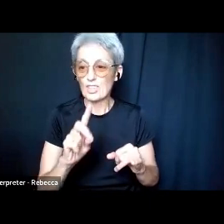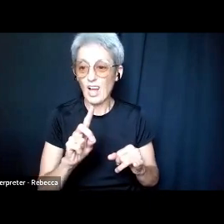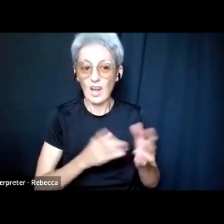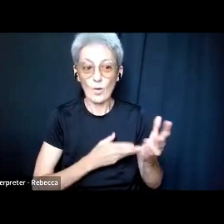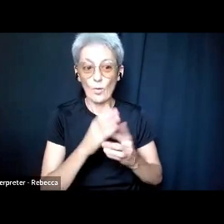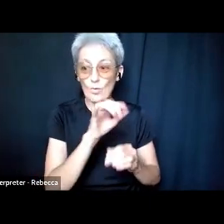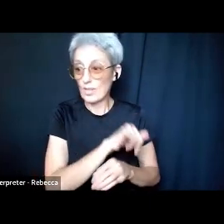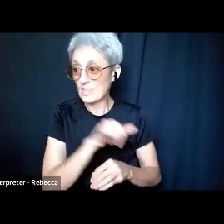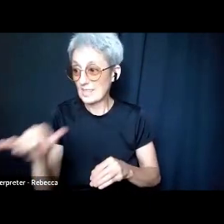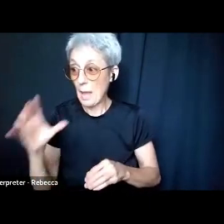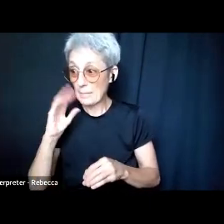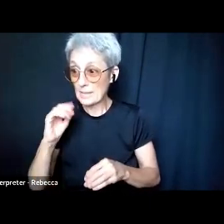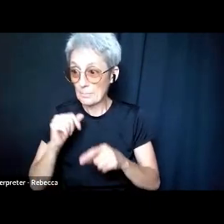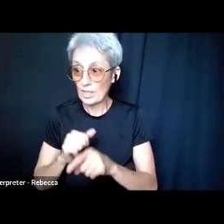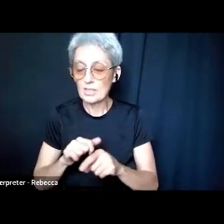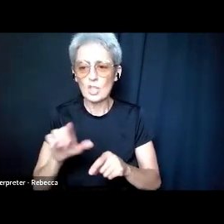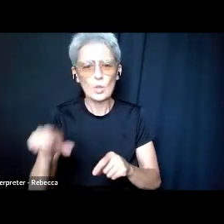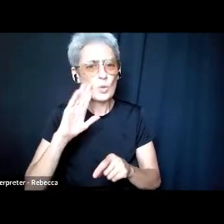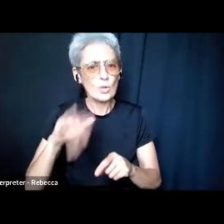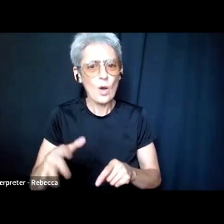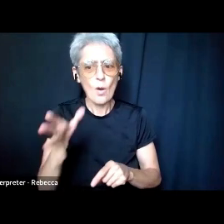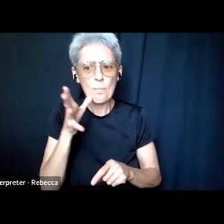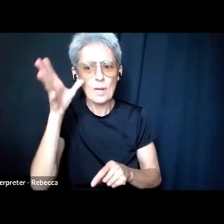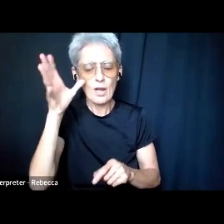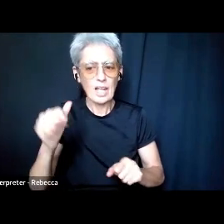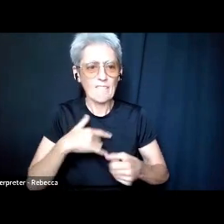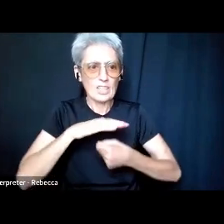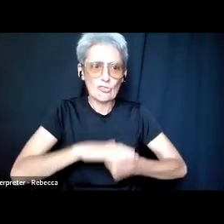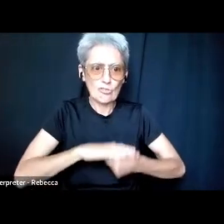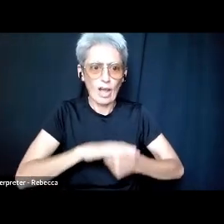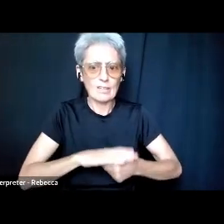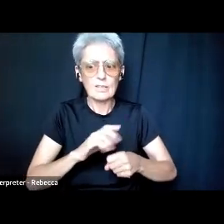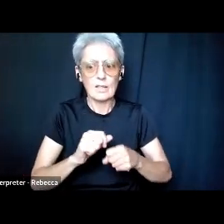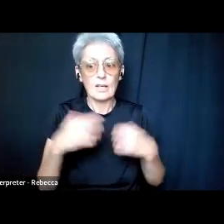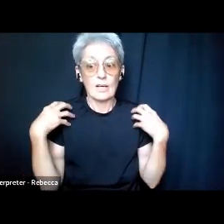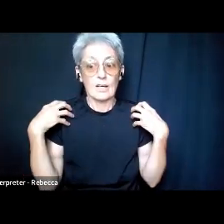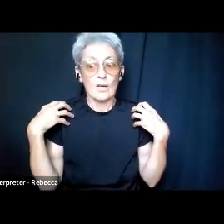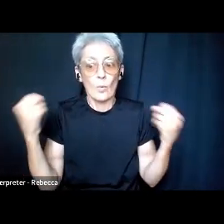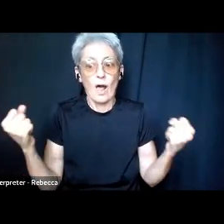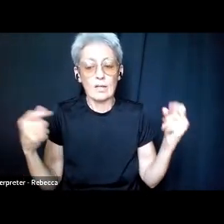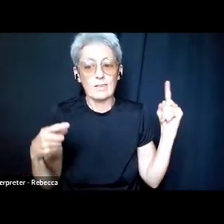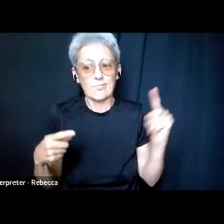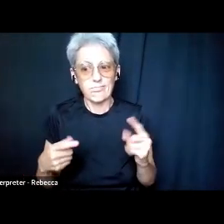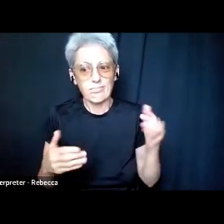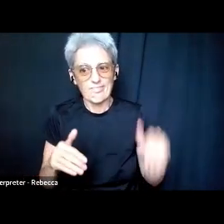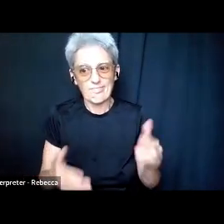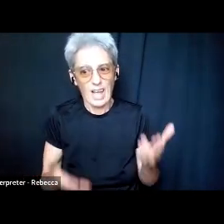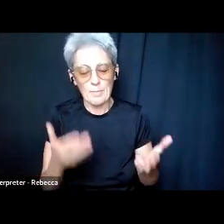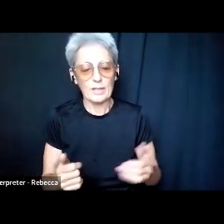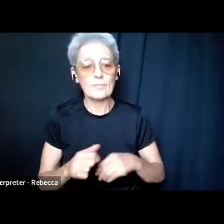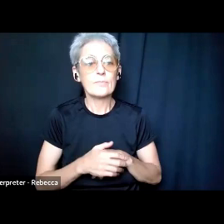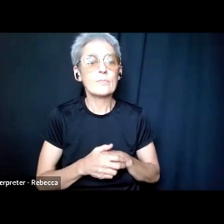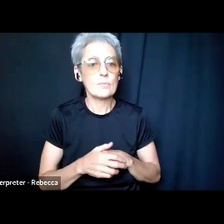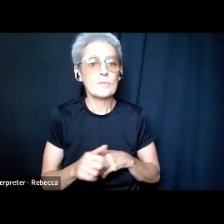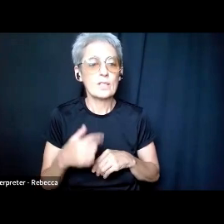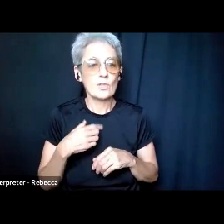very stressful as a parent, and this takes a toll. So we look to make sure that we're providing opportunities for the entire